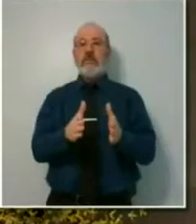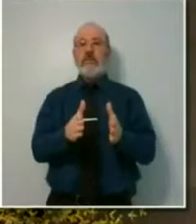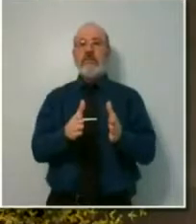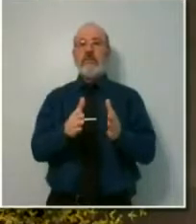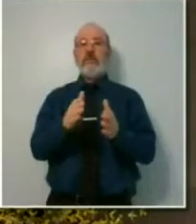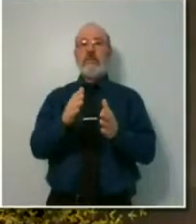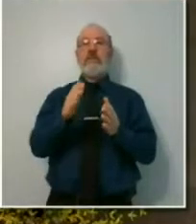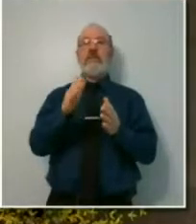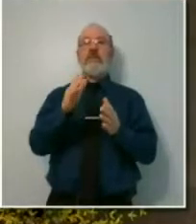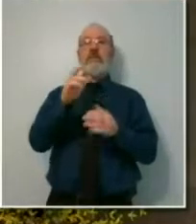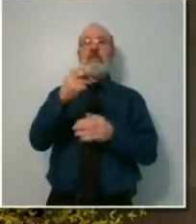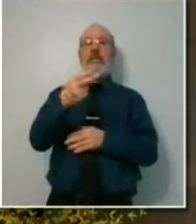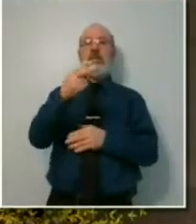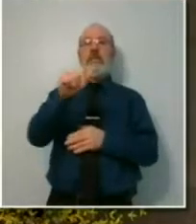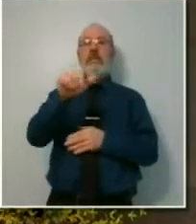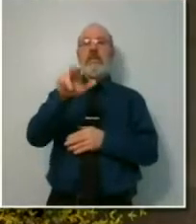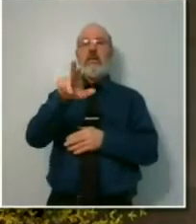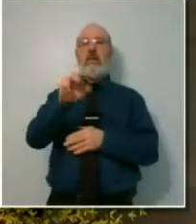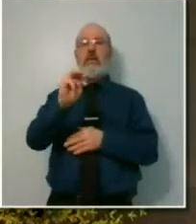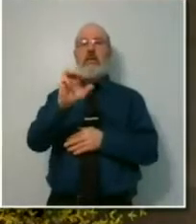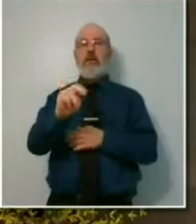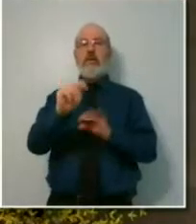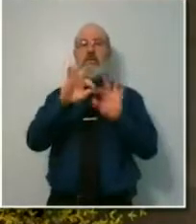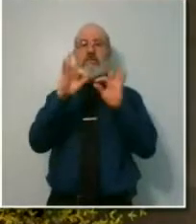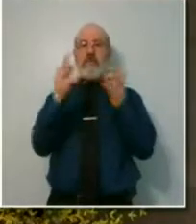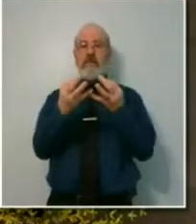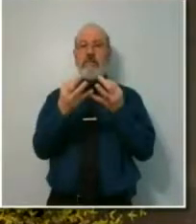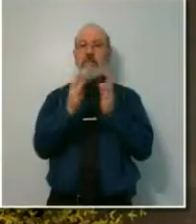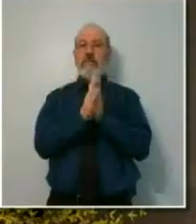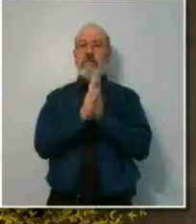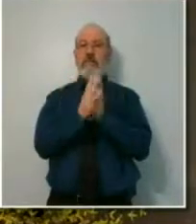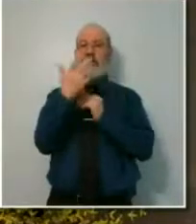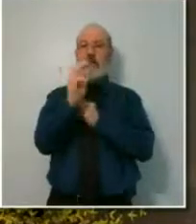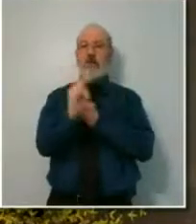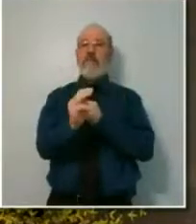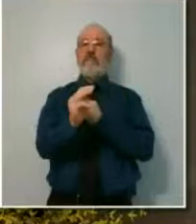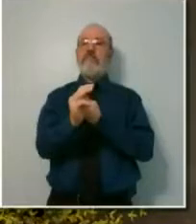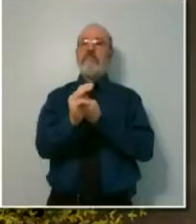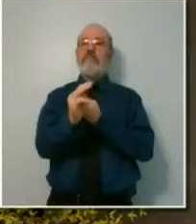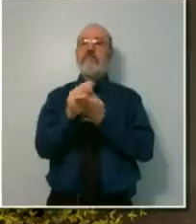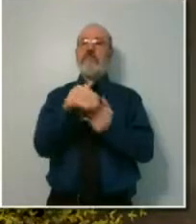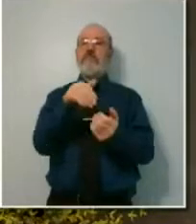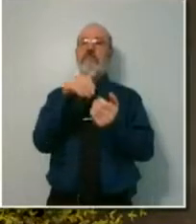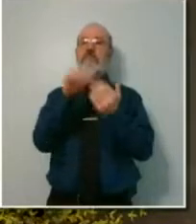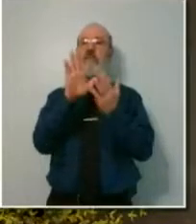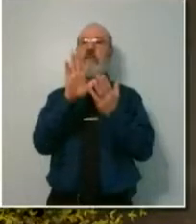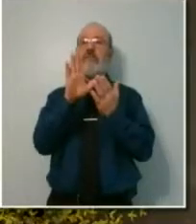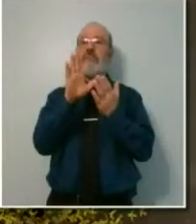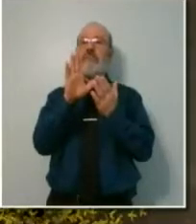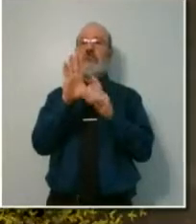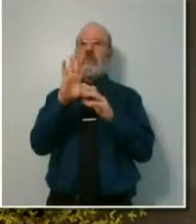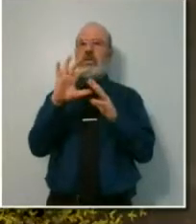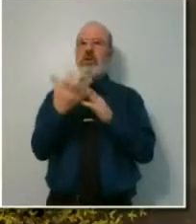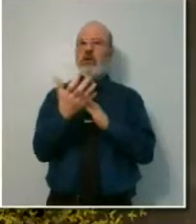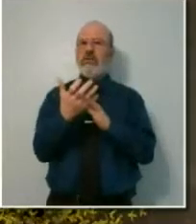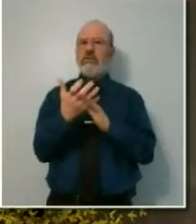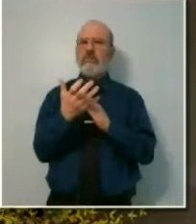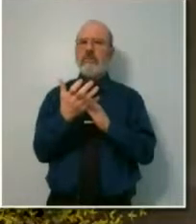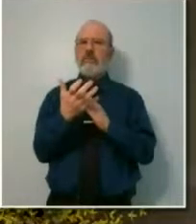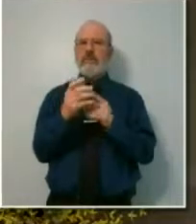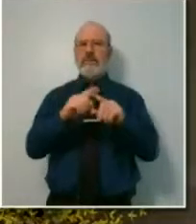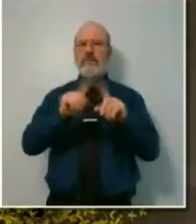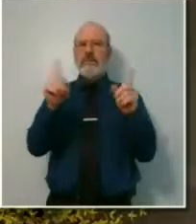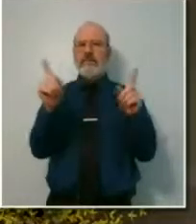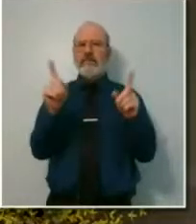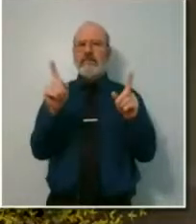Kelly Harmon. So let's pray for the Harmons as they are faced with a culture that is a little different,